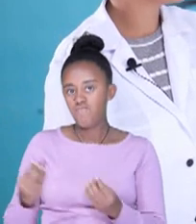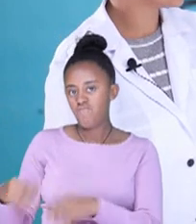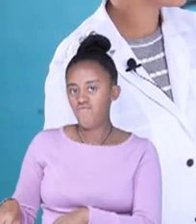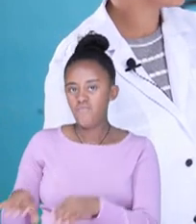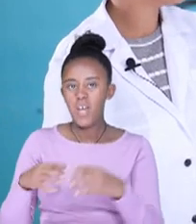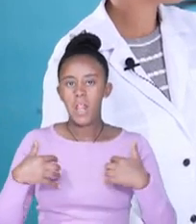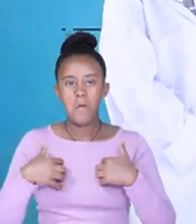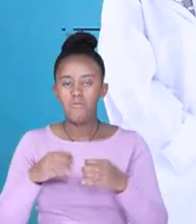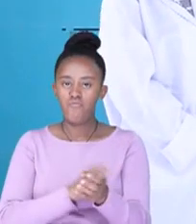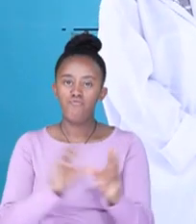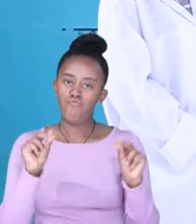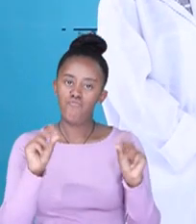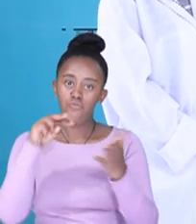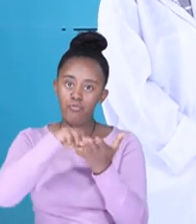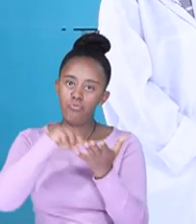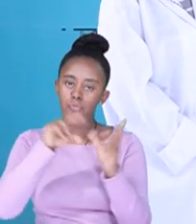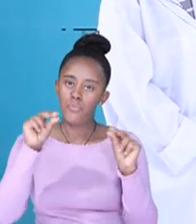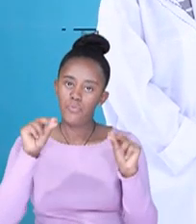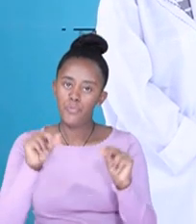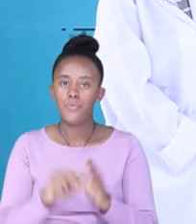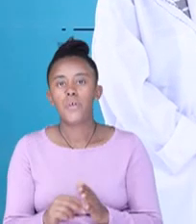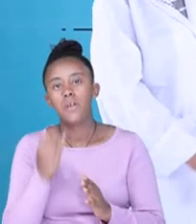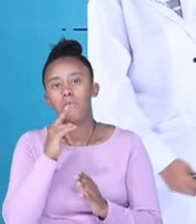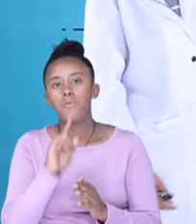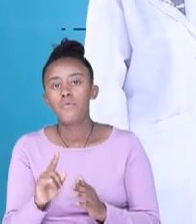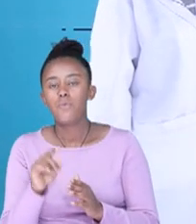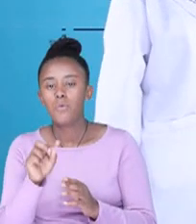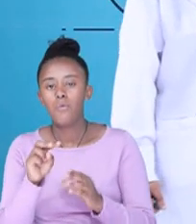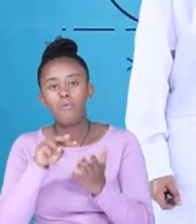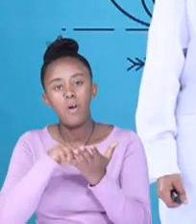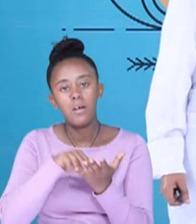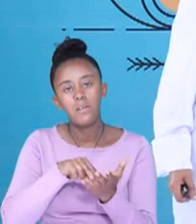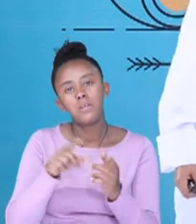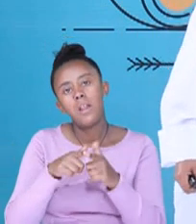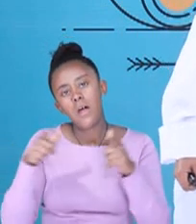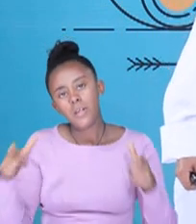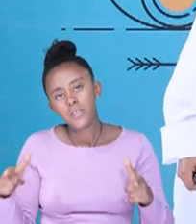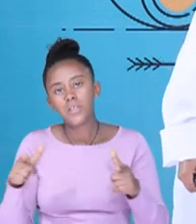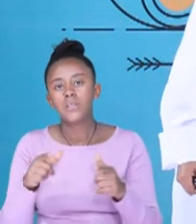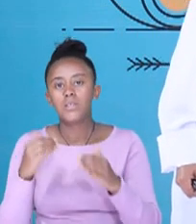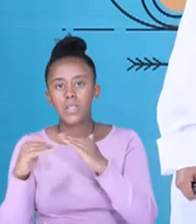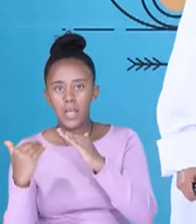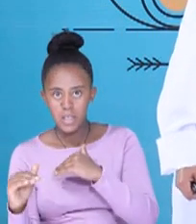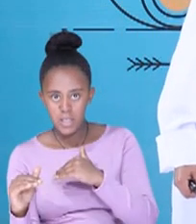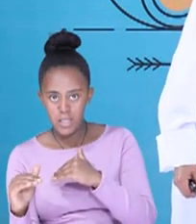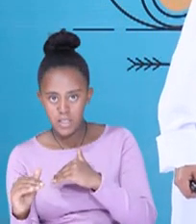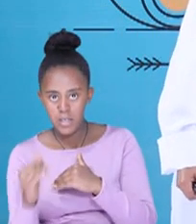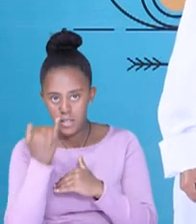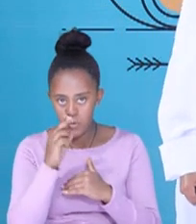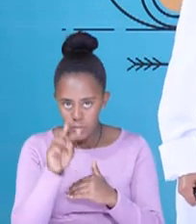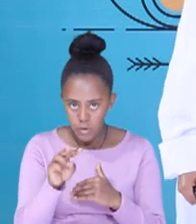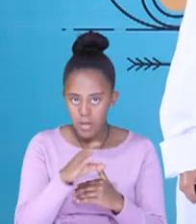in animal cell. If you look at plant vacuoles, they are large in size, here as you